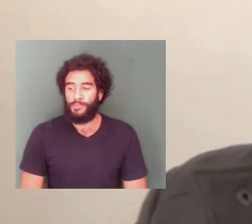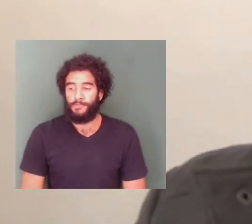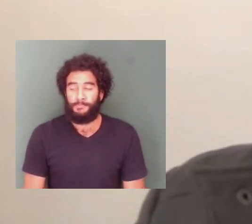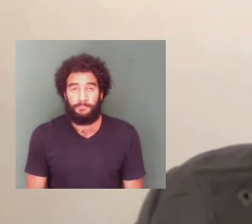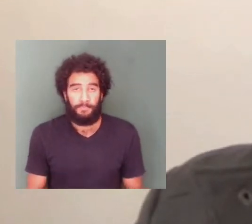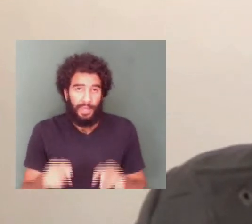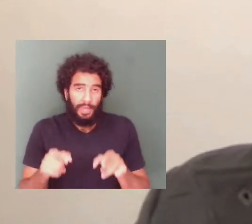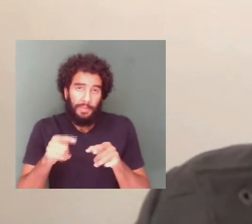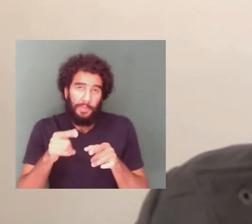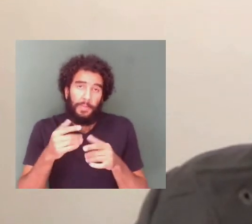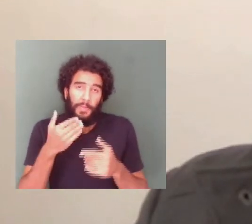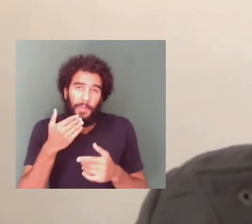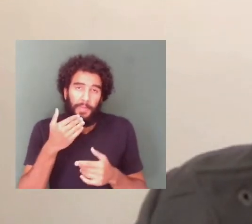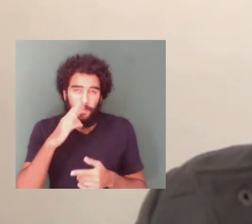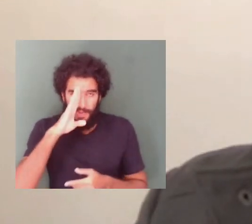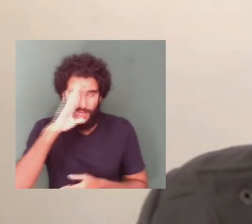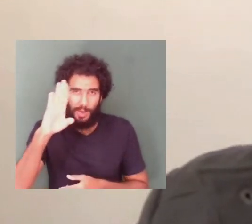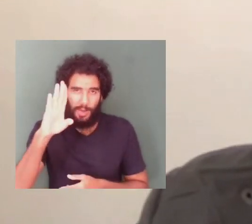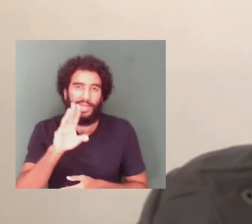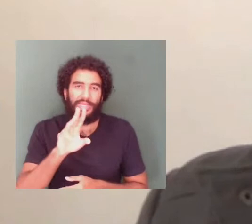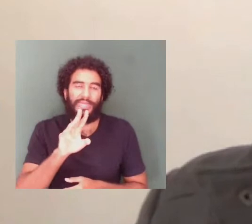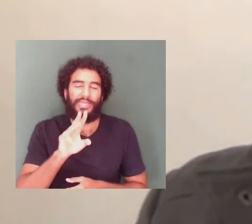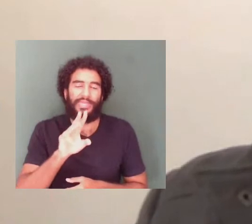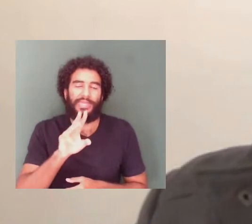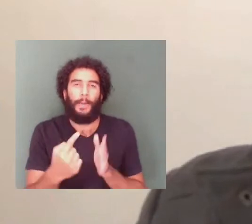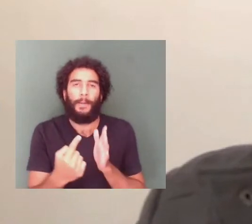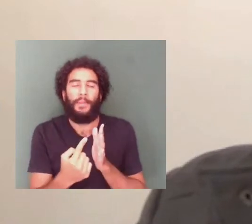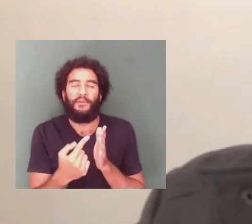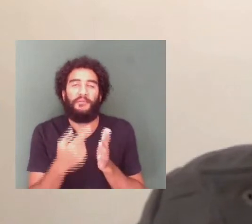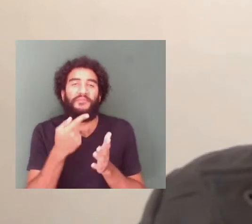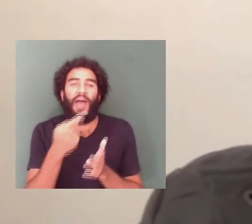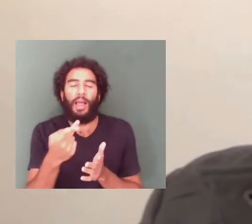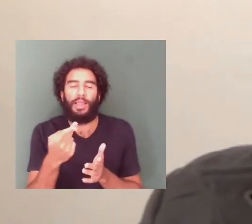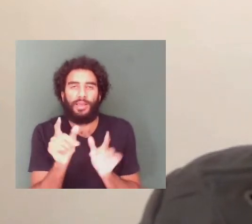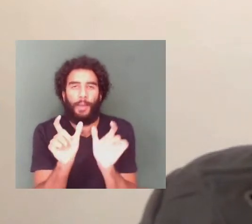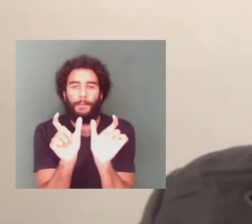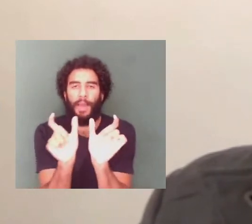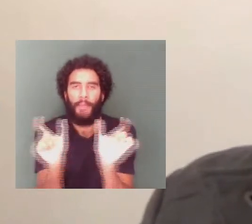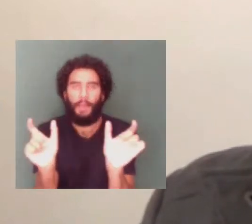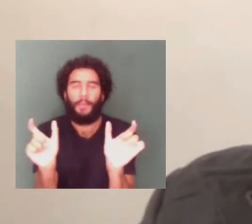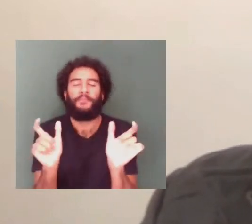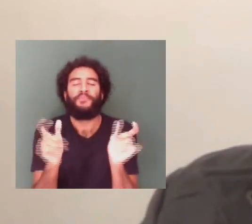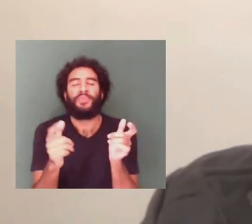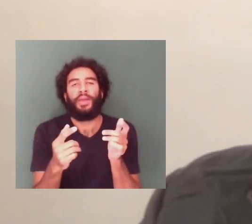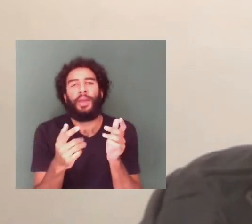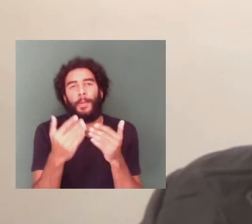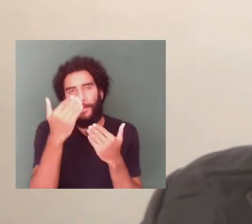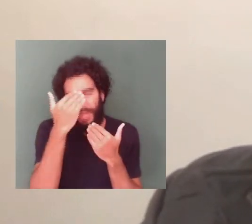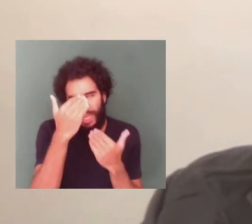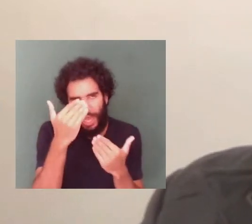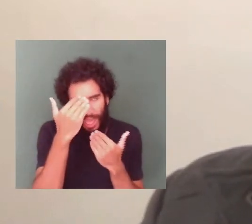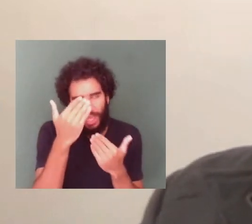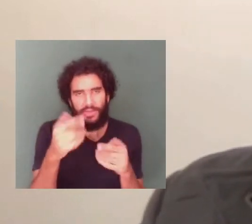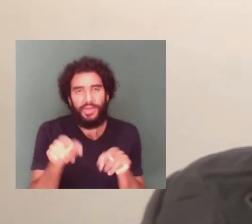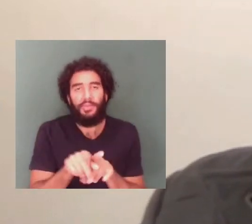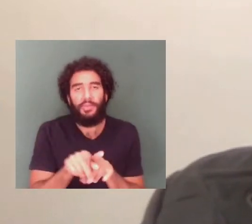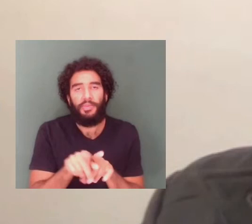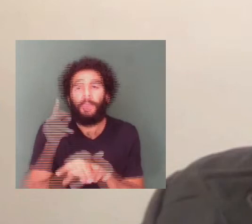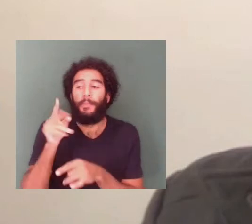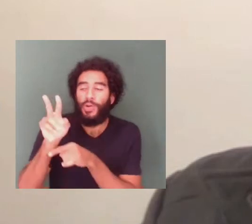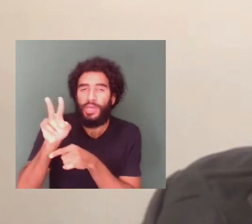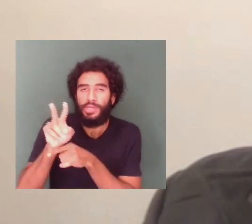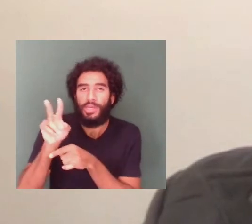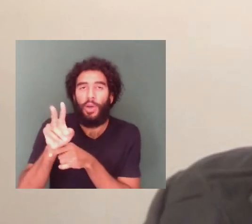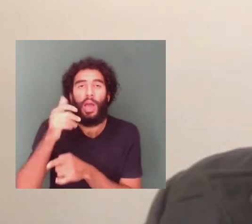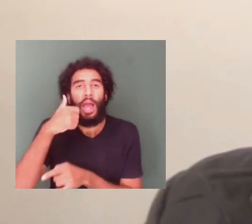especially thanking Jerus Amaral says that we need to protect